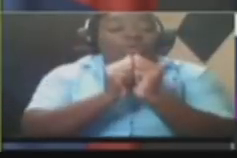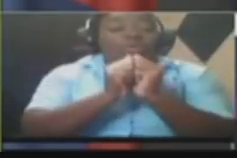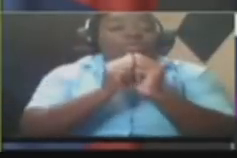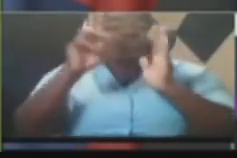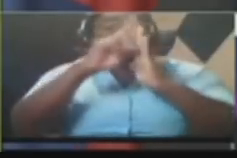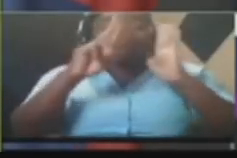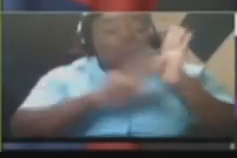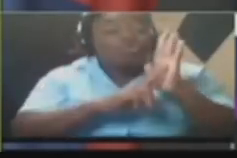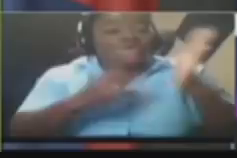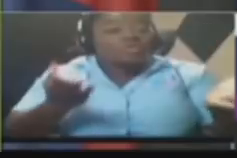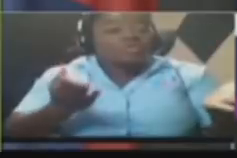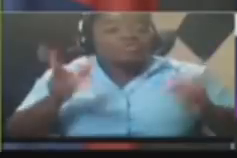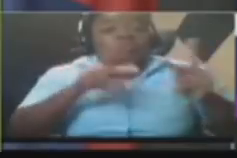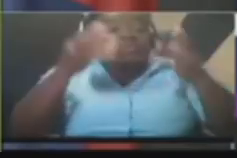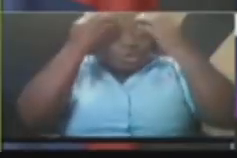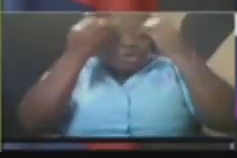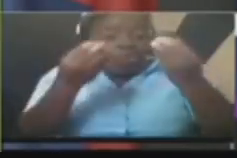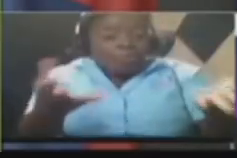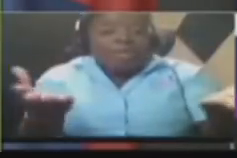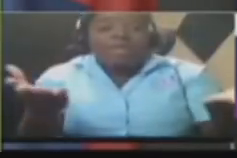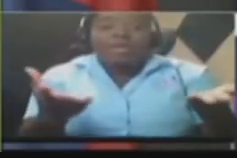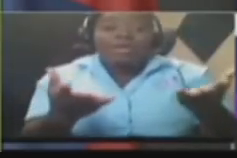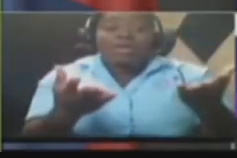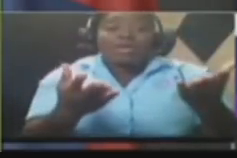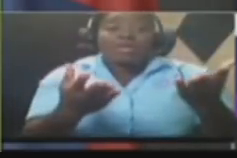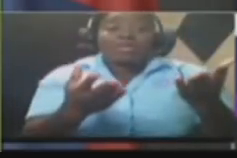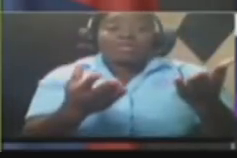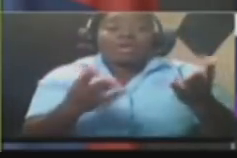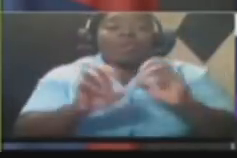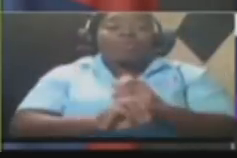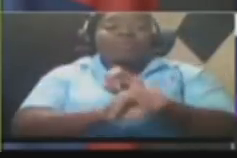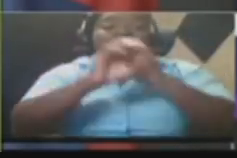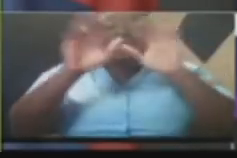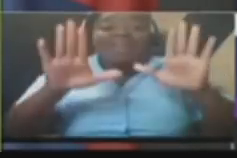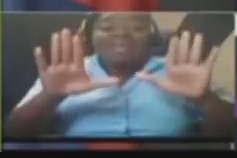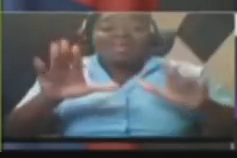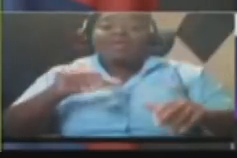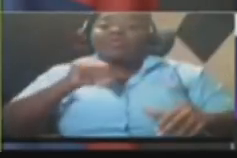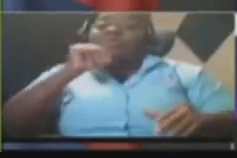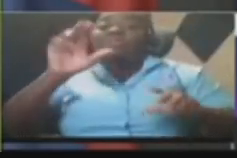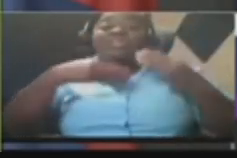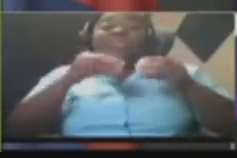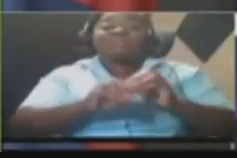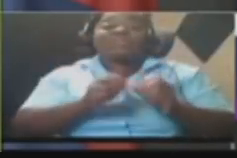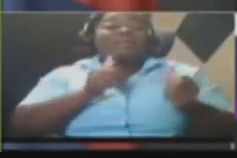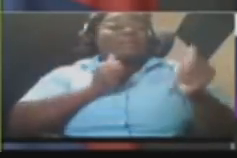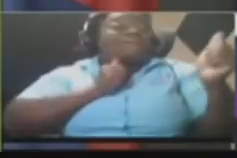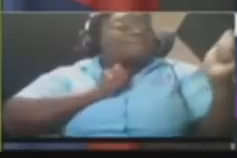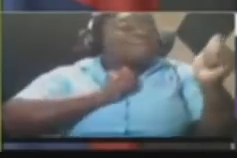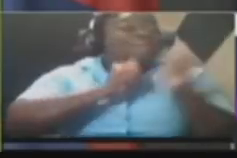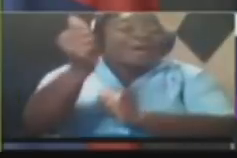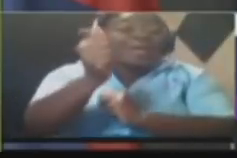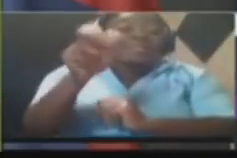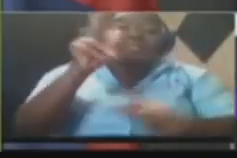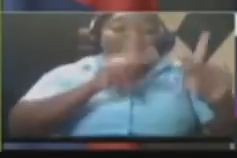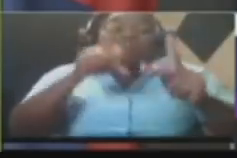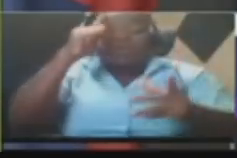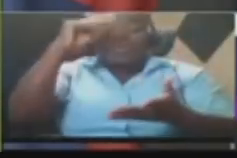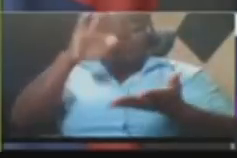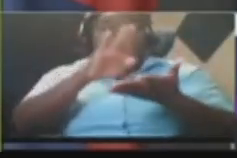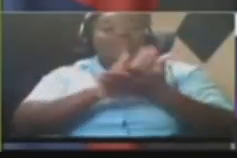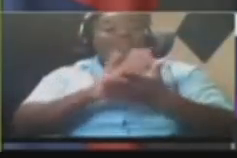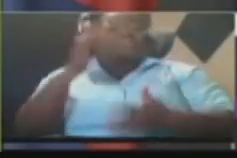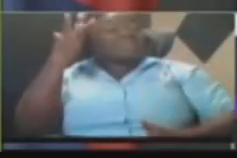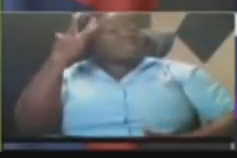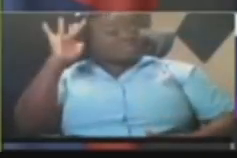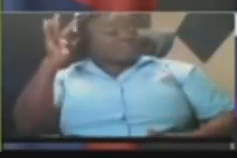again that we are not giving any passes to people who believe that they're smarter than the rest